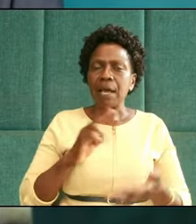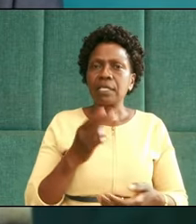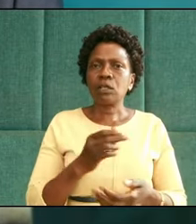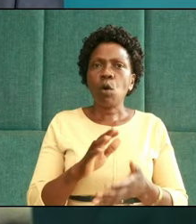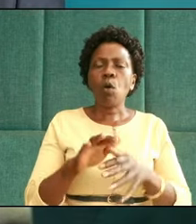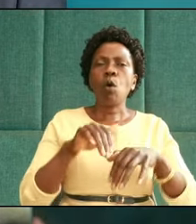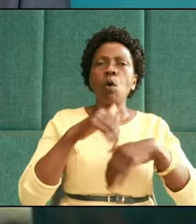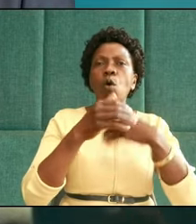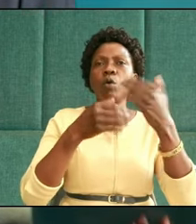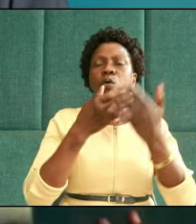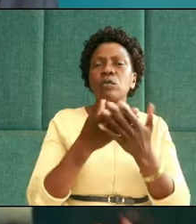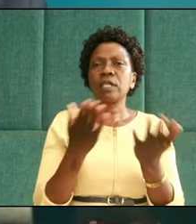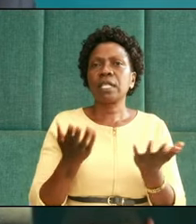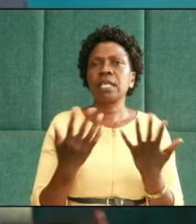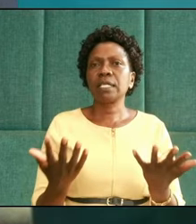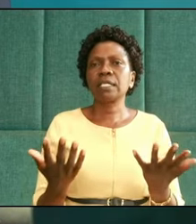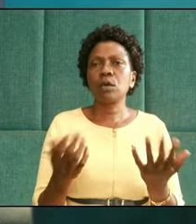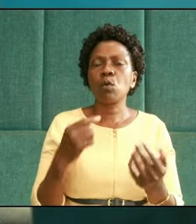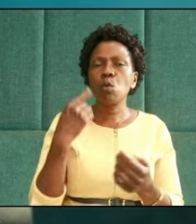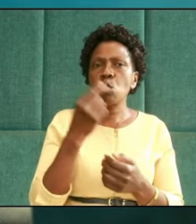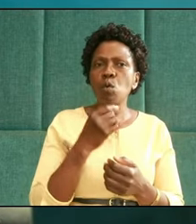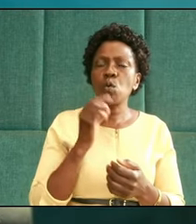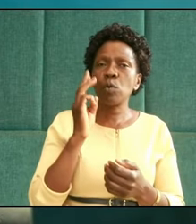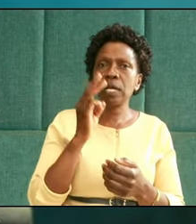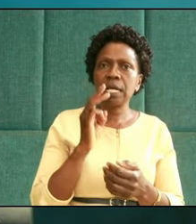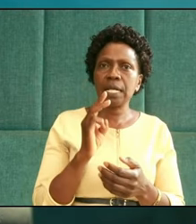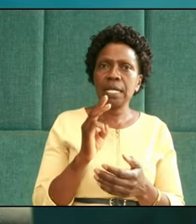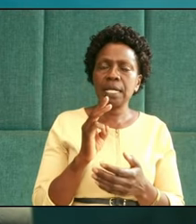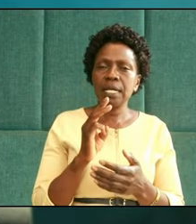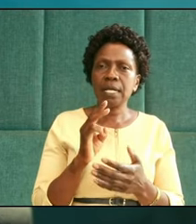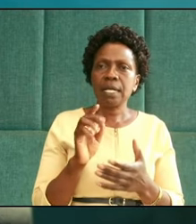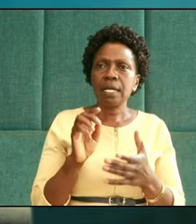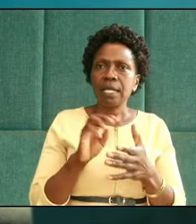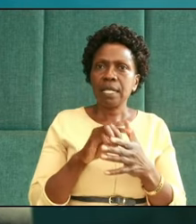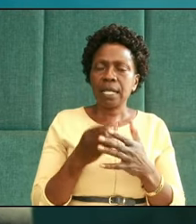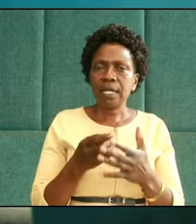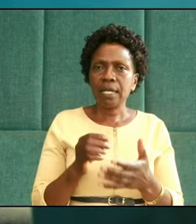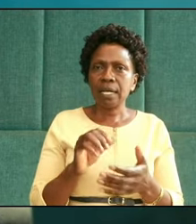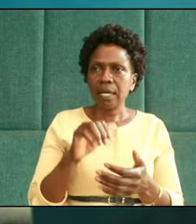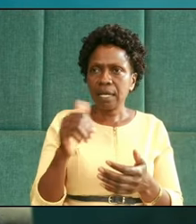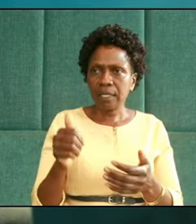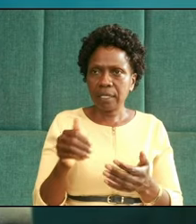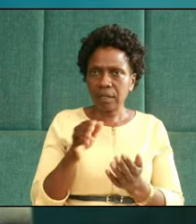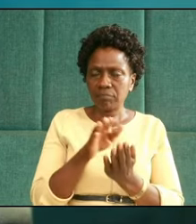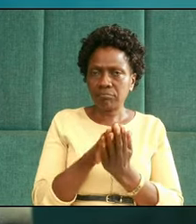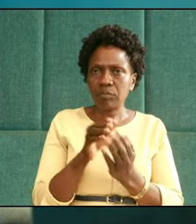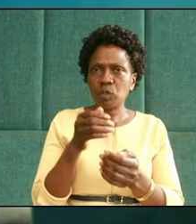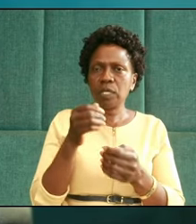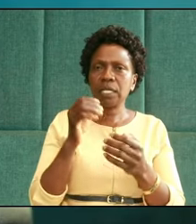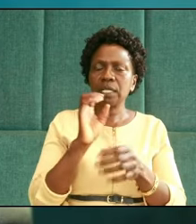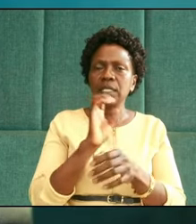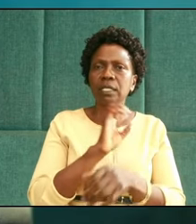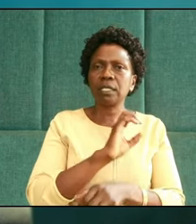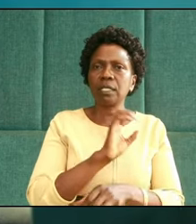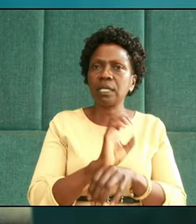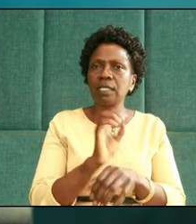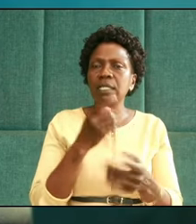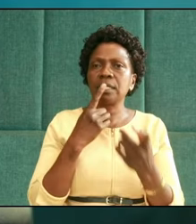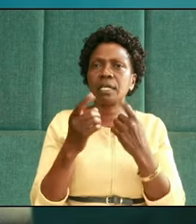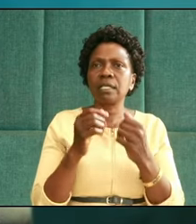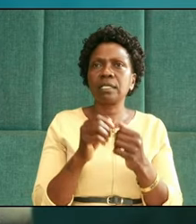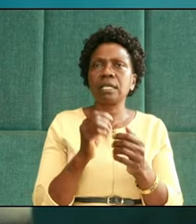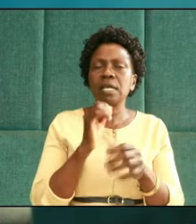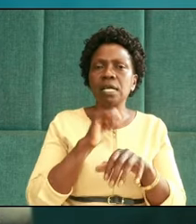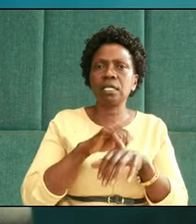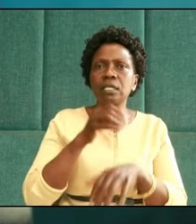some, all things. Who shall lay anything to the charge of God's elect? He says, it